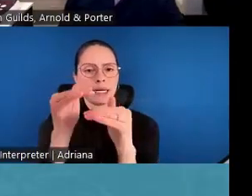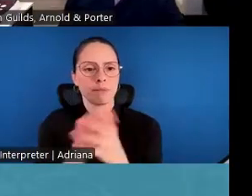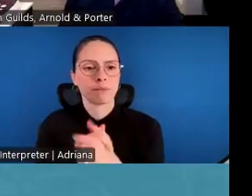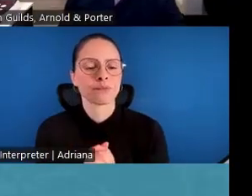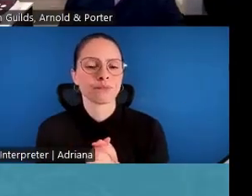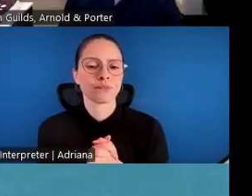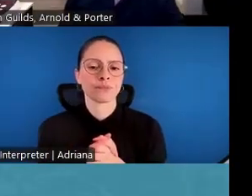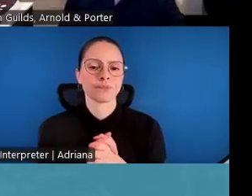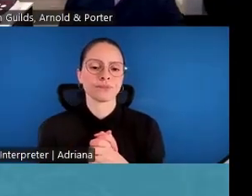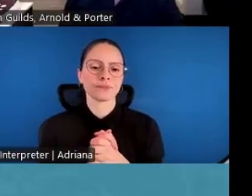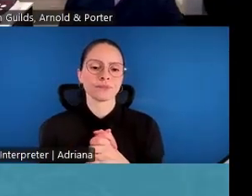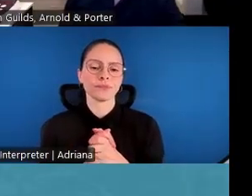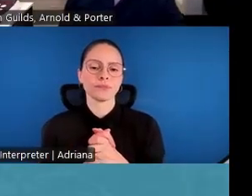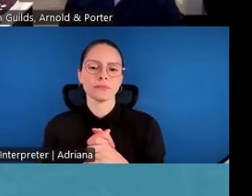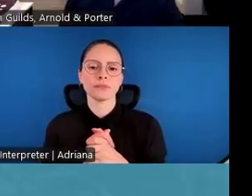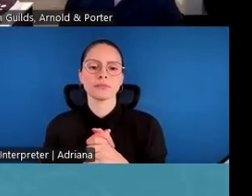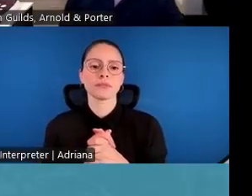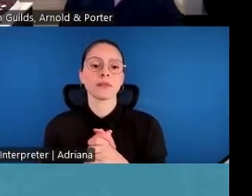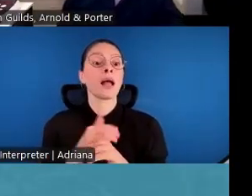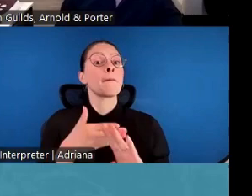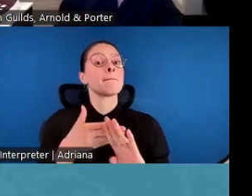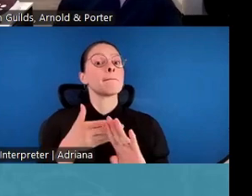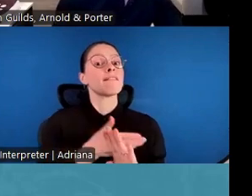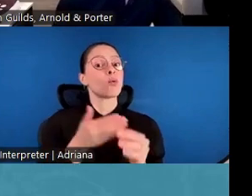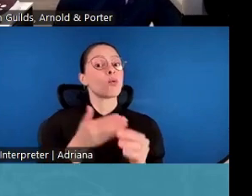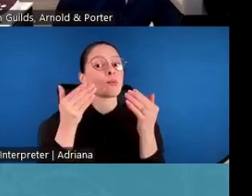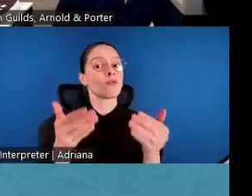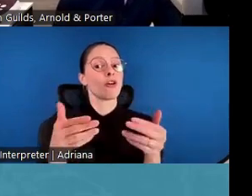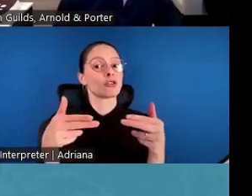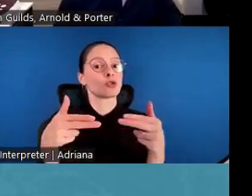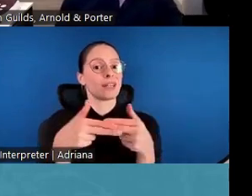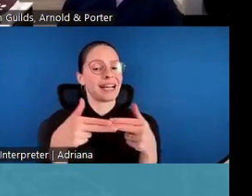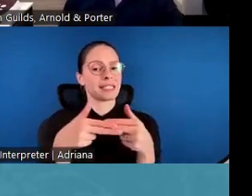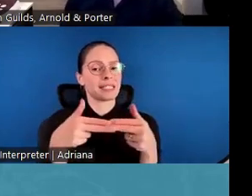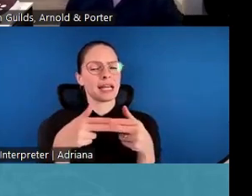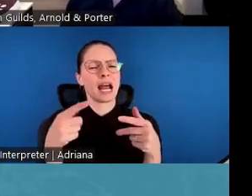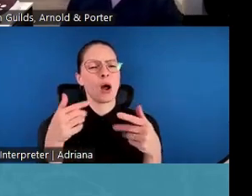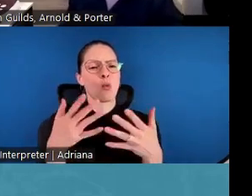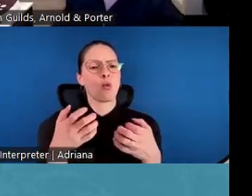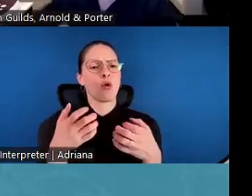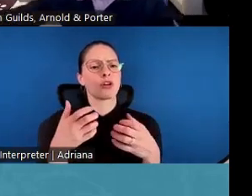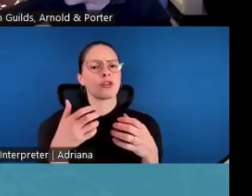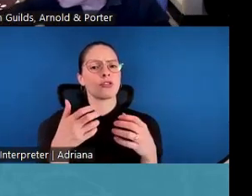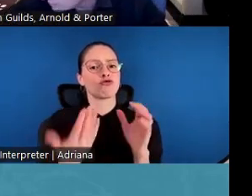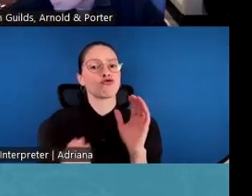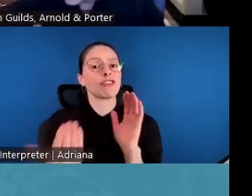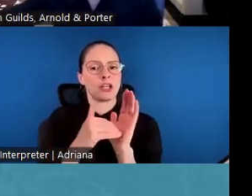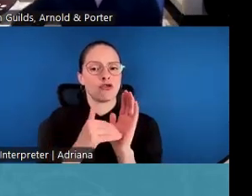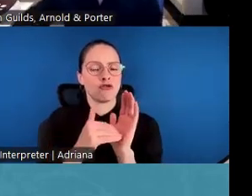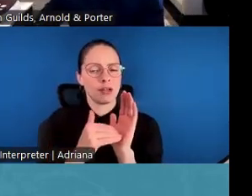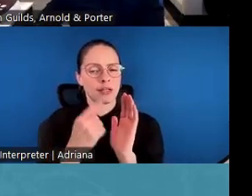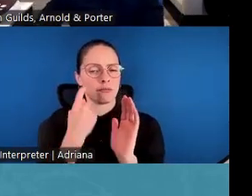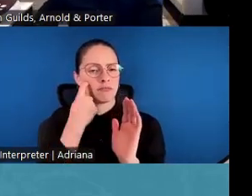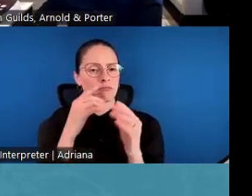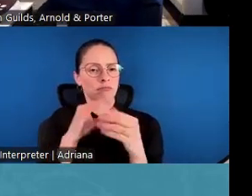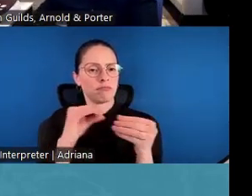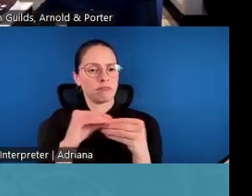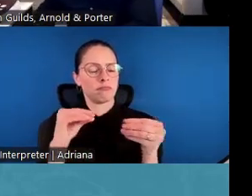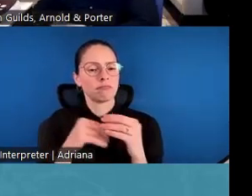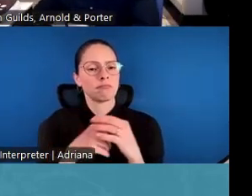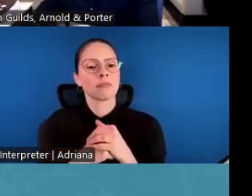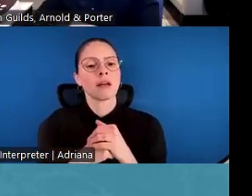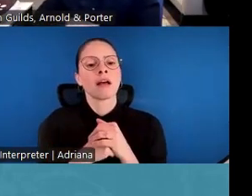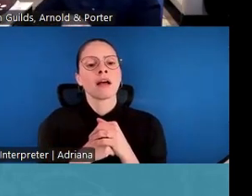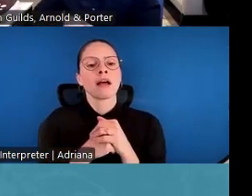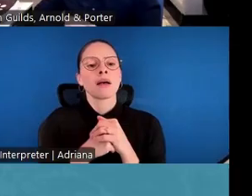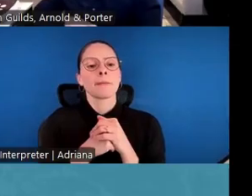I just want to, before we move on to the next slide, just really reiterate what Ryan just said about that CAF, which you may